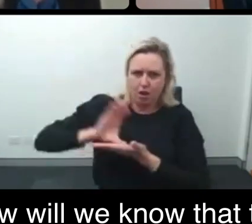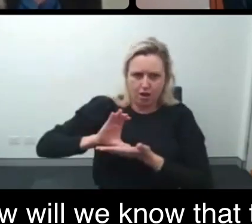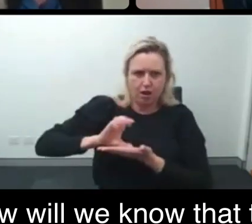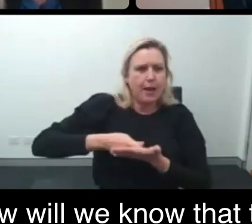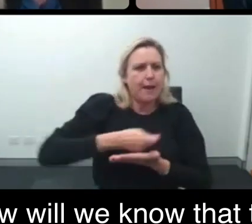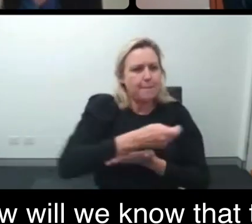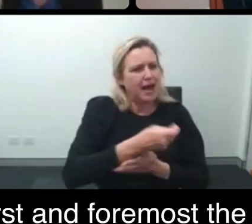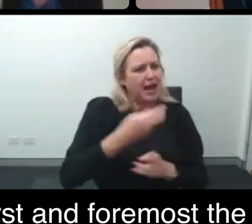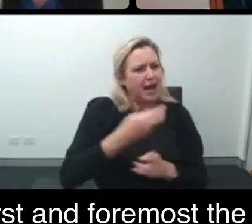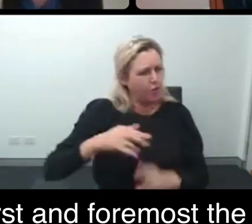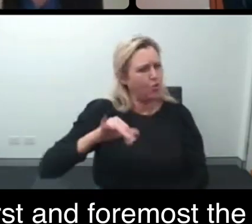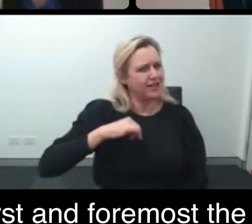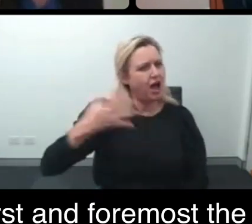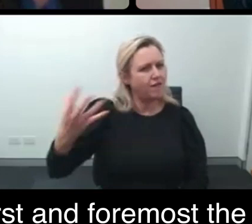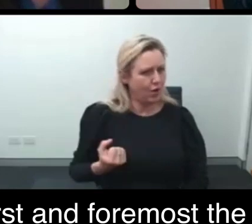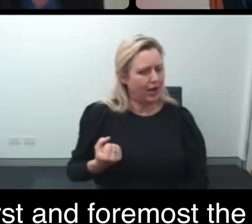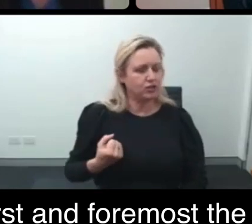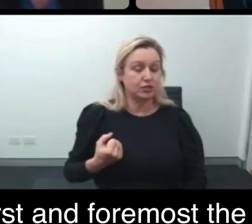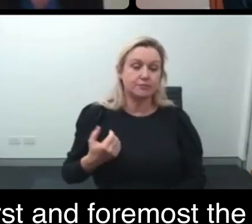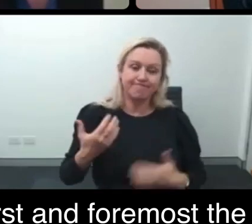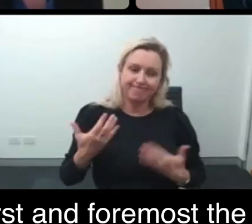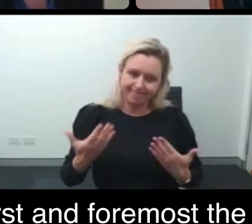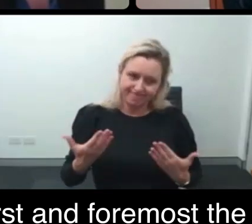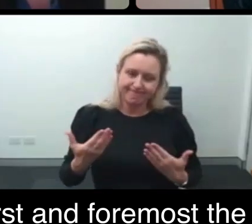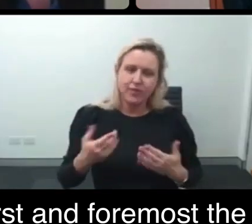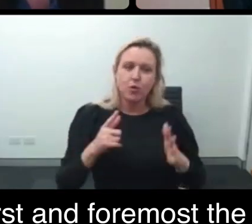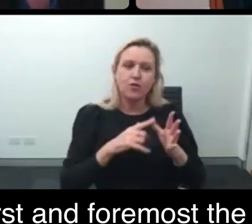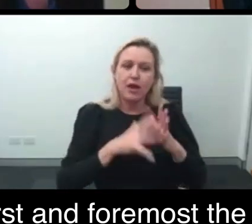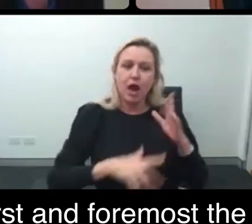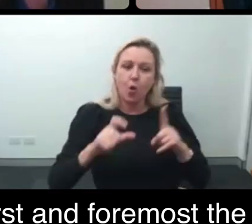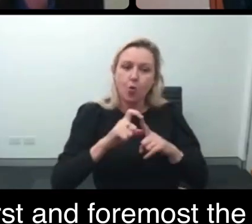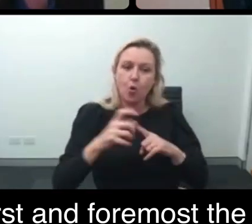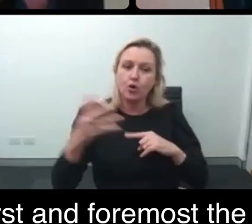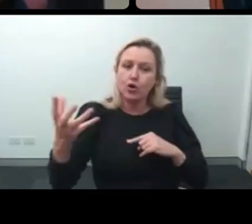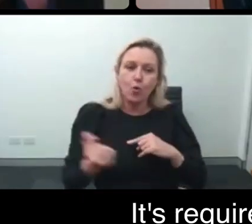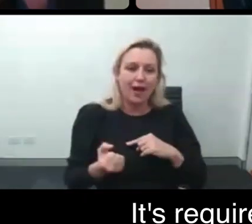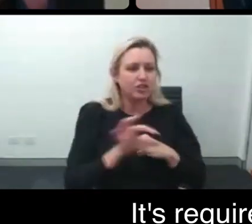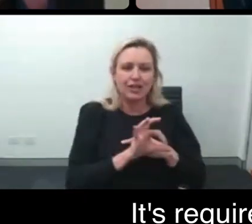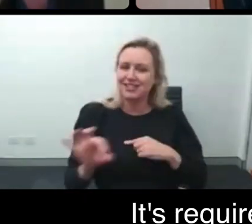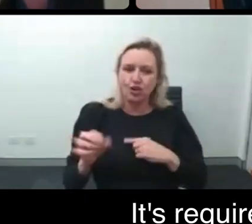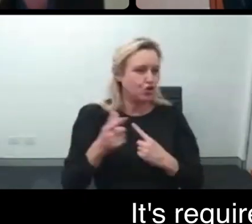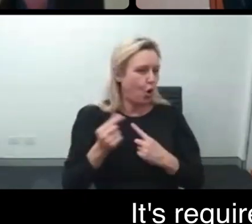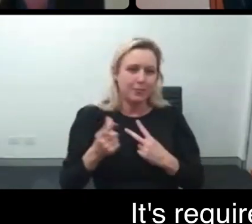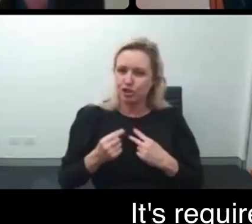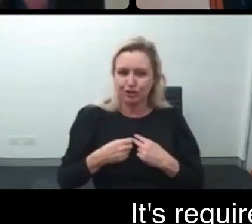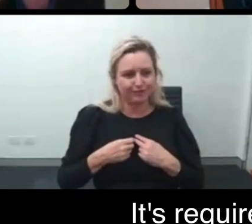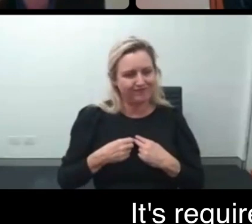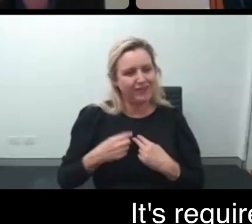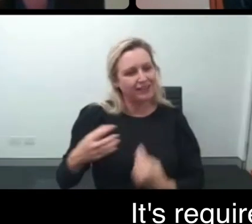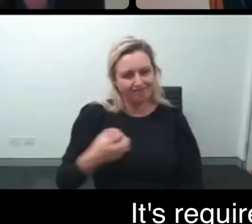wages? First and foremost, the award wage is not optional, it's required